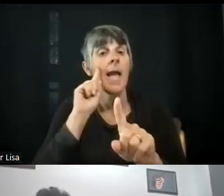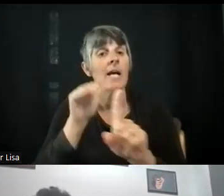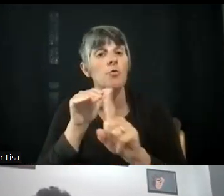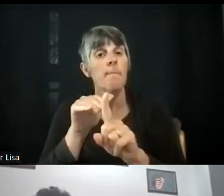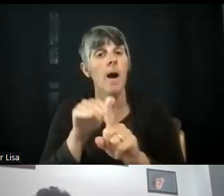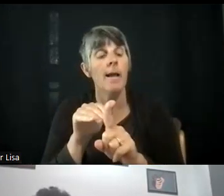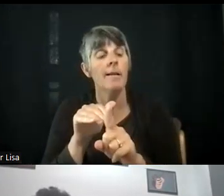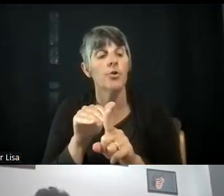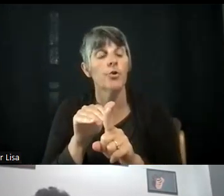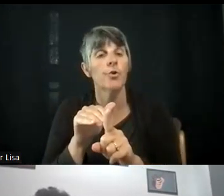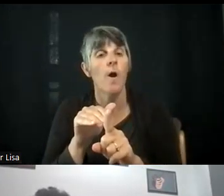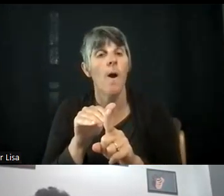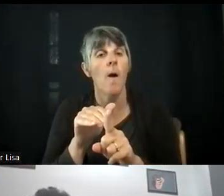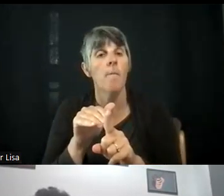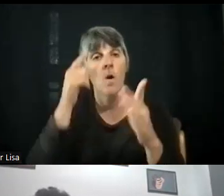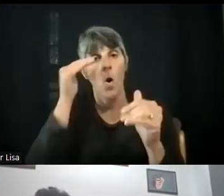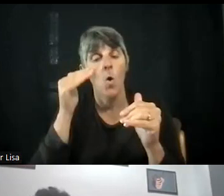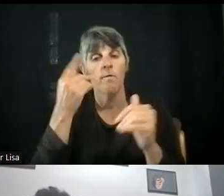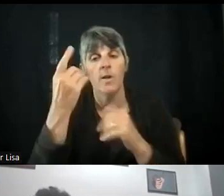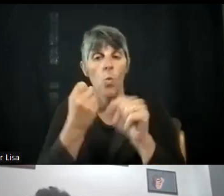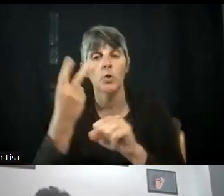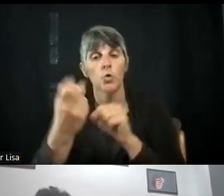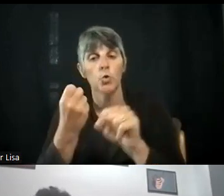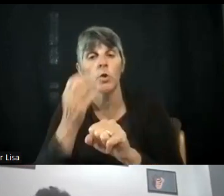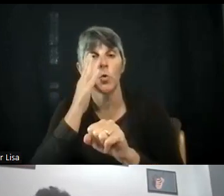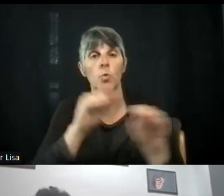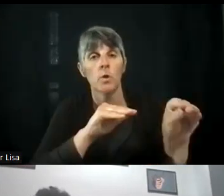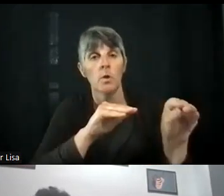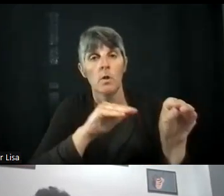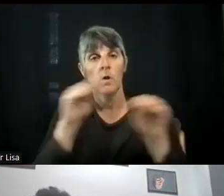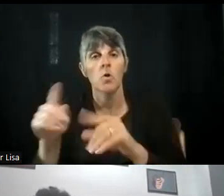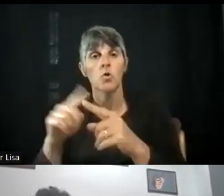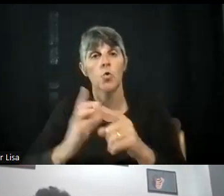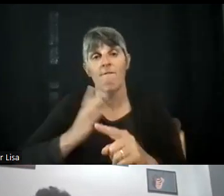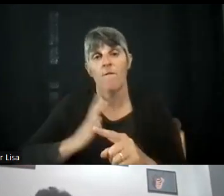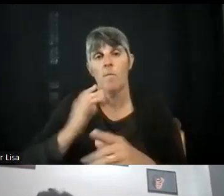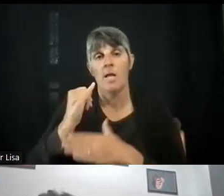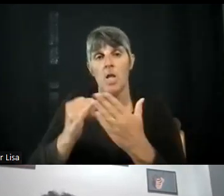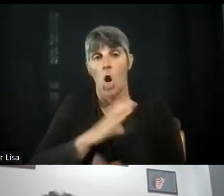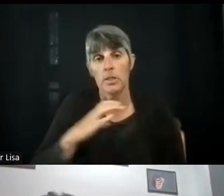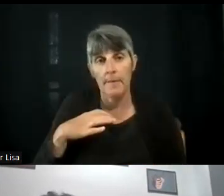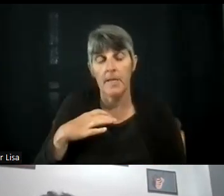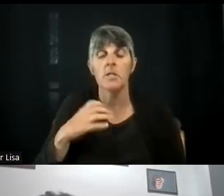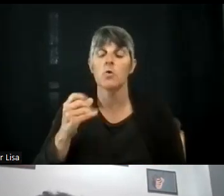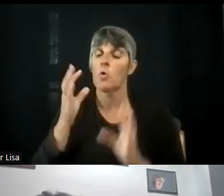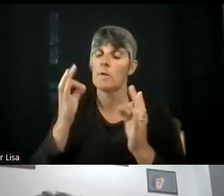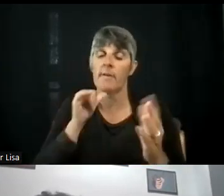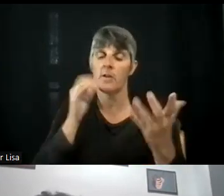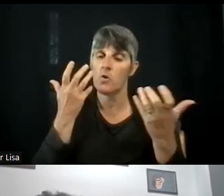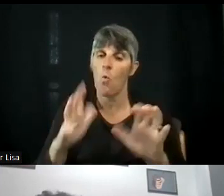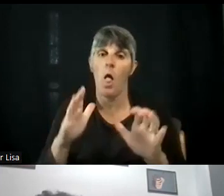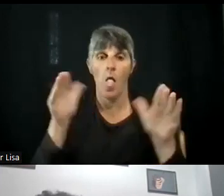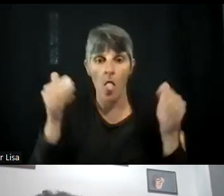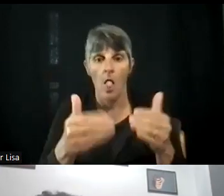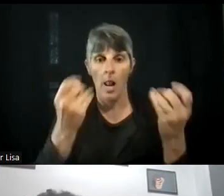reminder, hopefully within a year or two, we'll be moving towards a formalized arts commission. So we definitely don't want to put so much